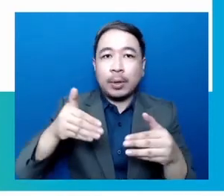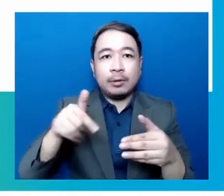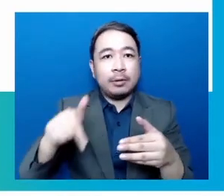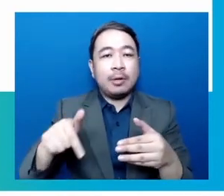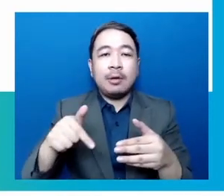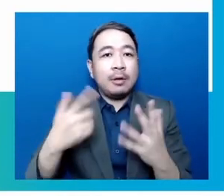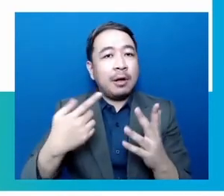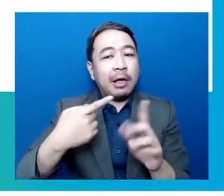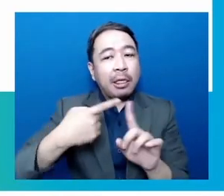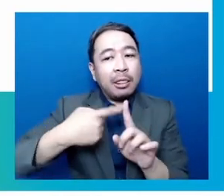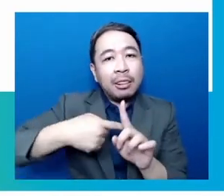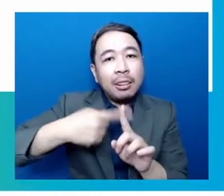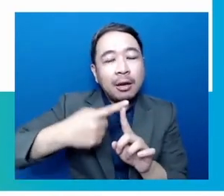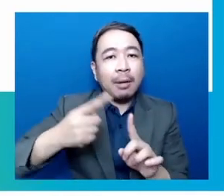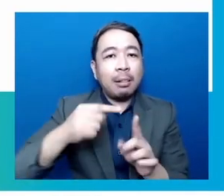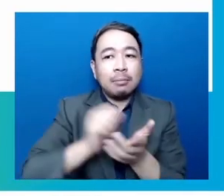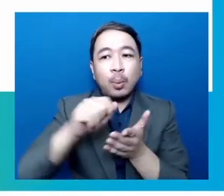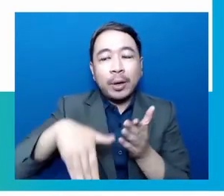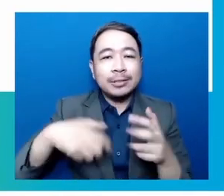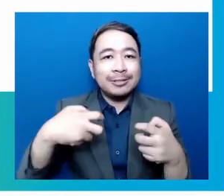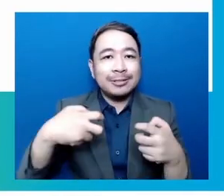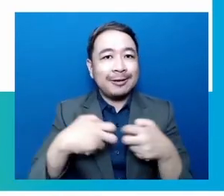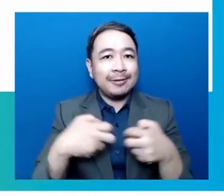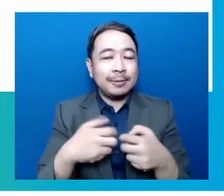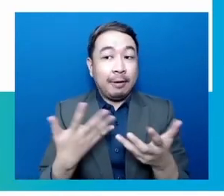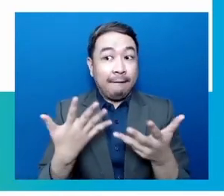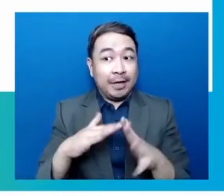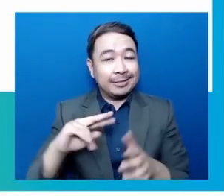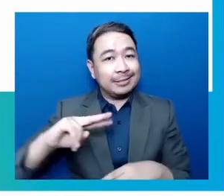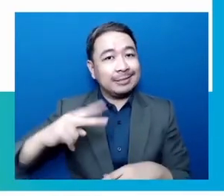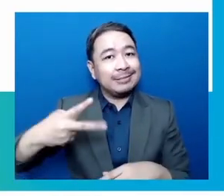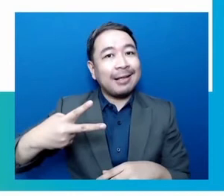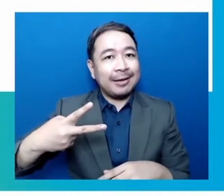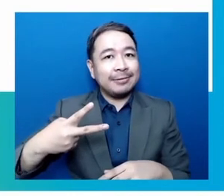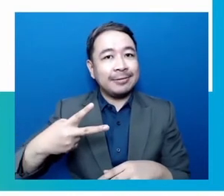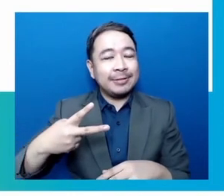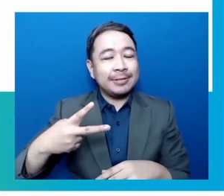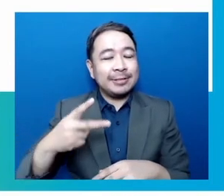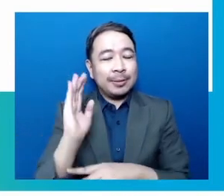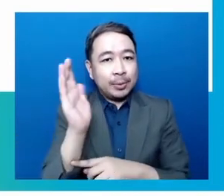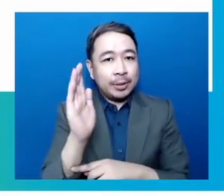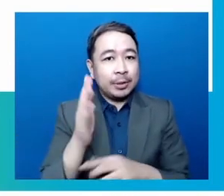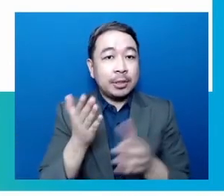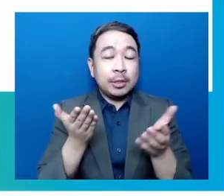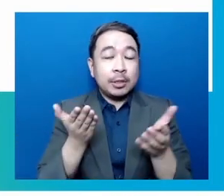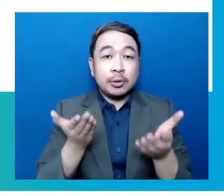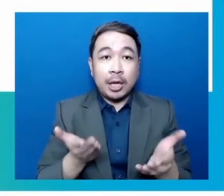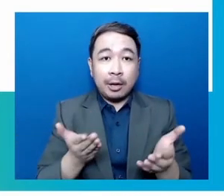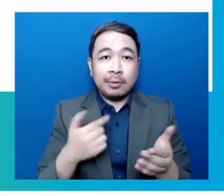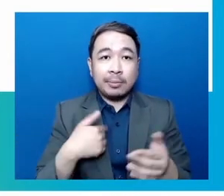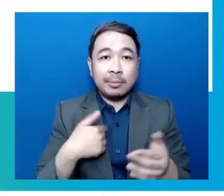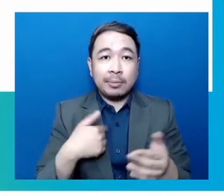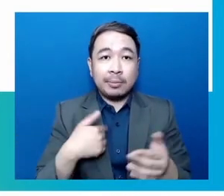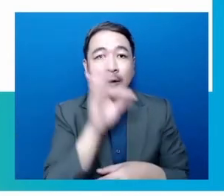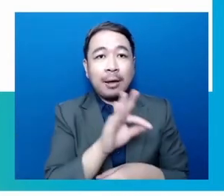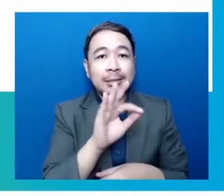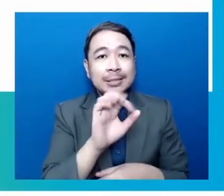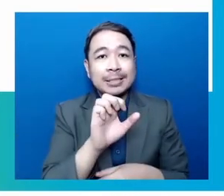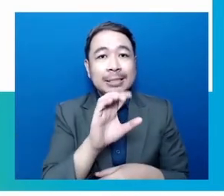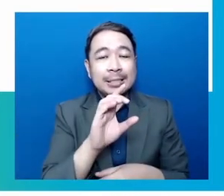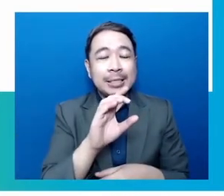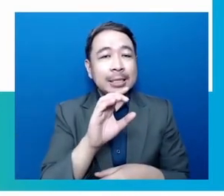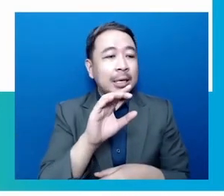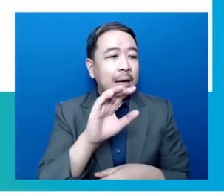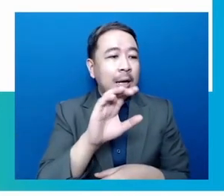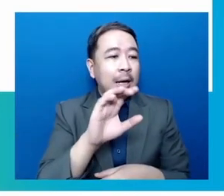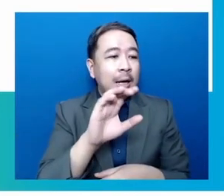come to the end of the second section, so I'm going to just ask E.D. Fisher again to provide his reaction to